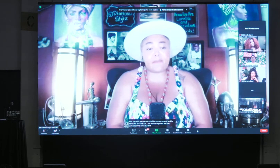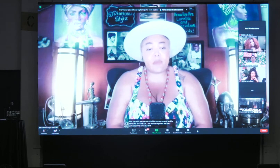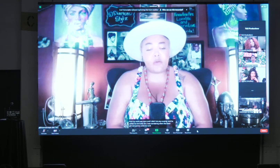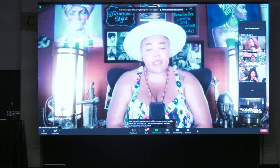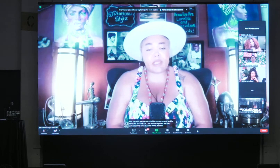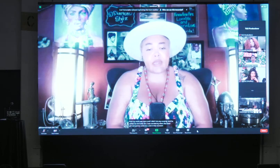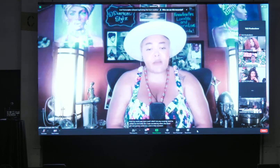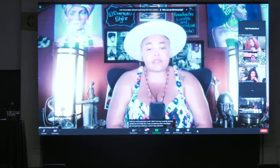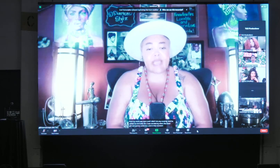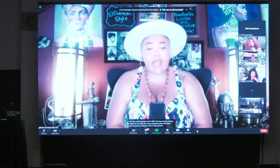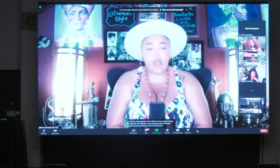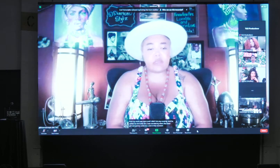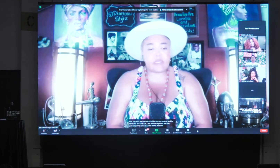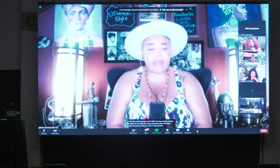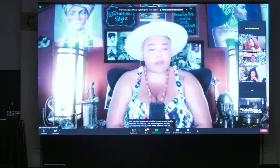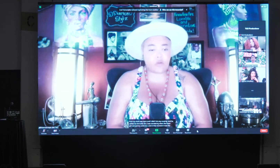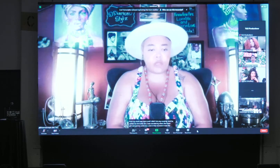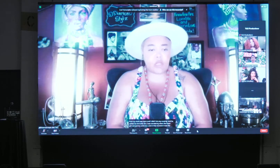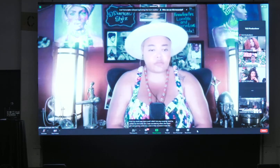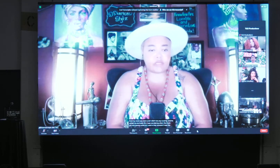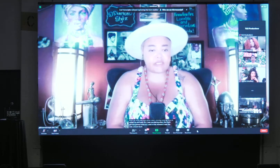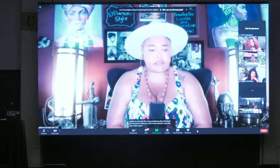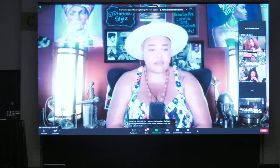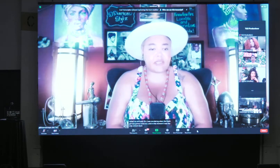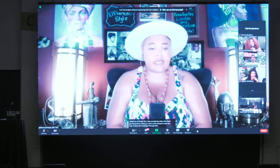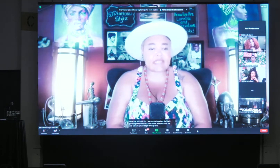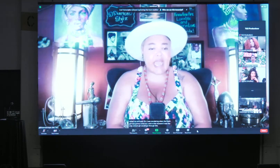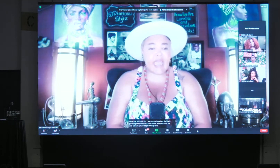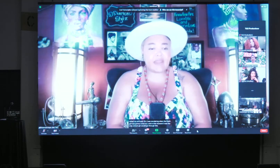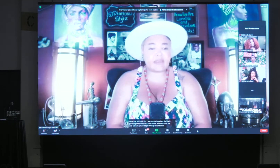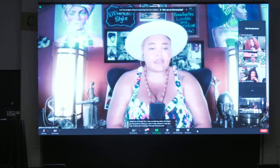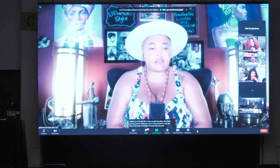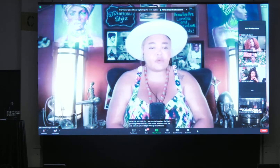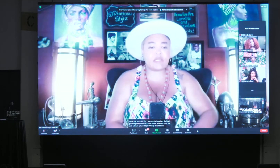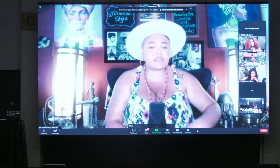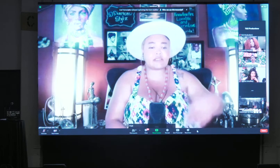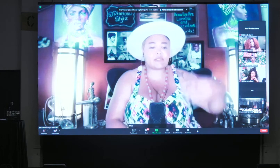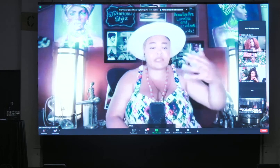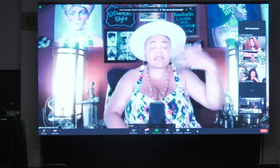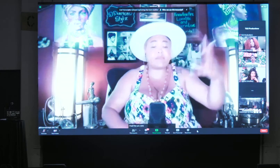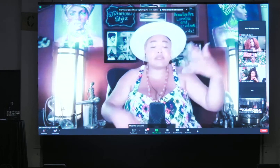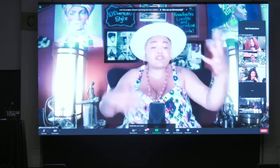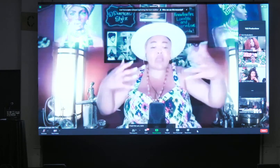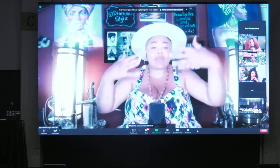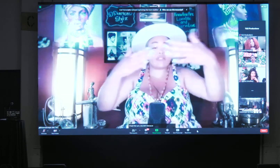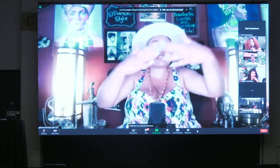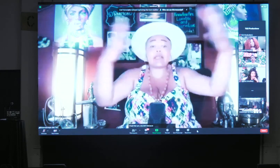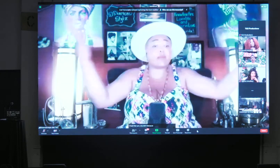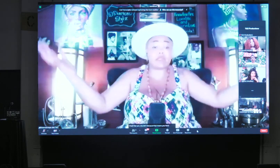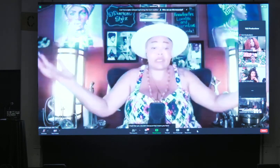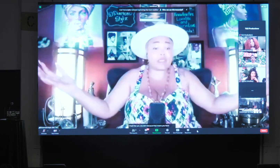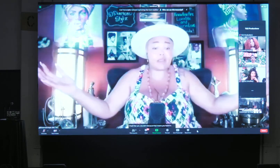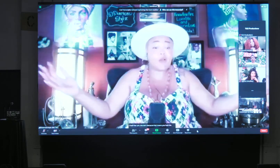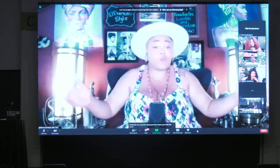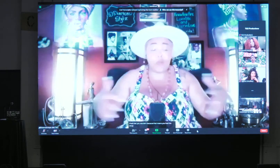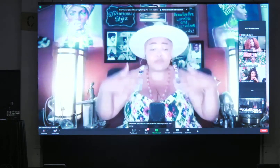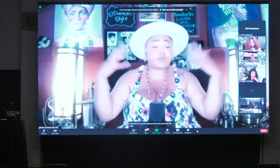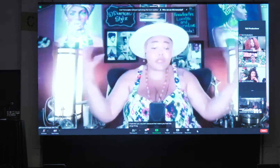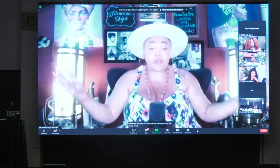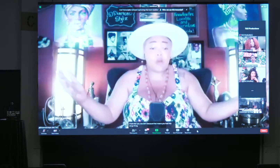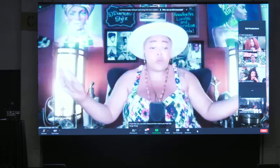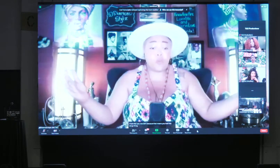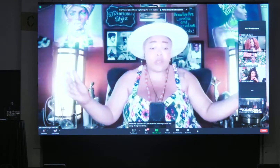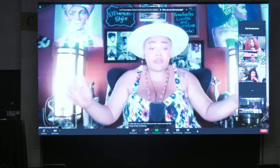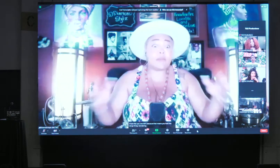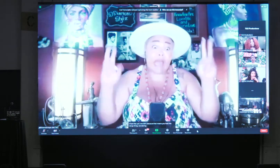that moment, I was like, only a Black girl would go through this, because because that means you had this set up thing